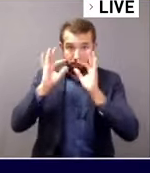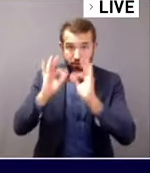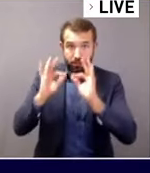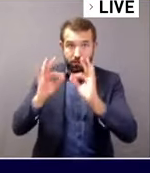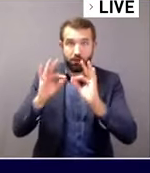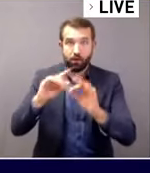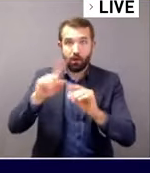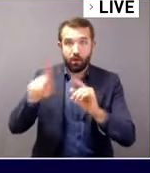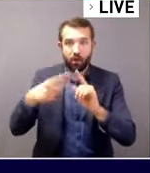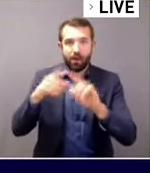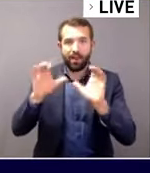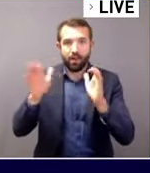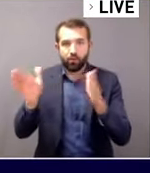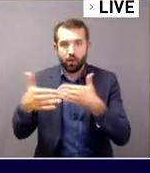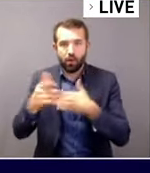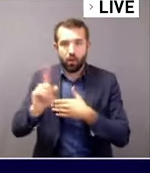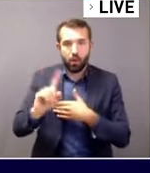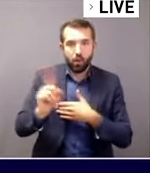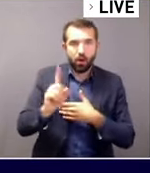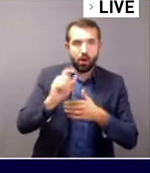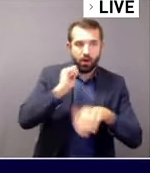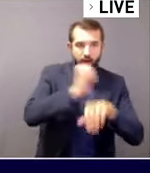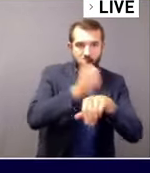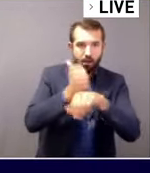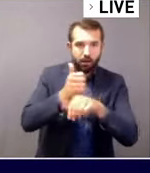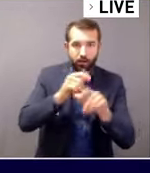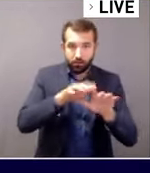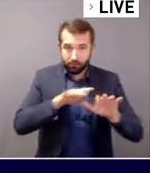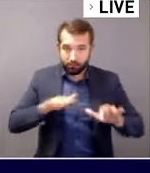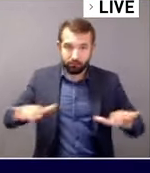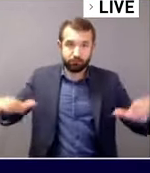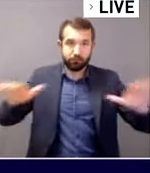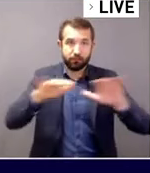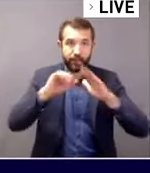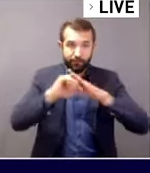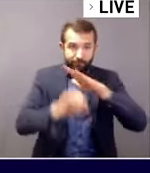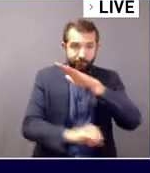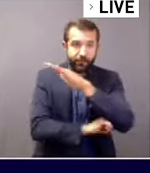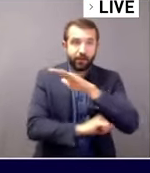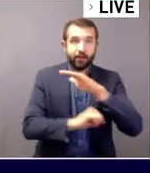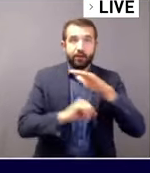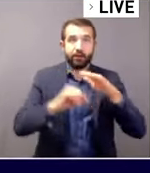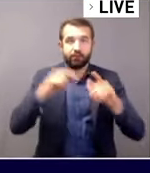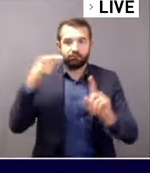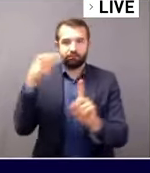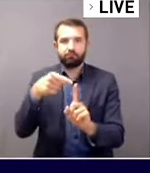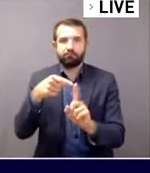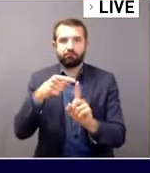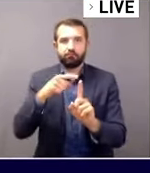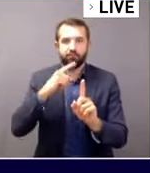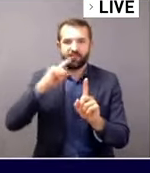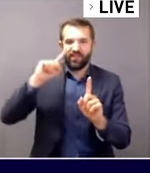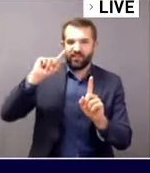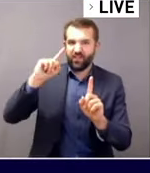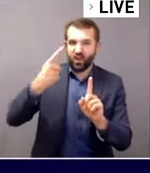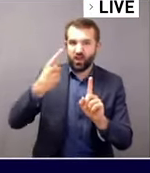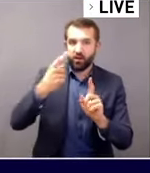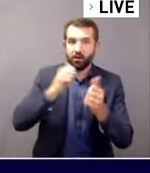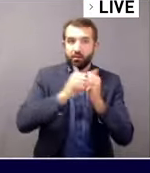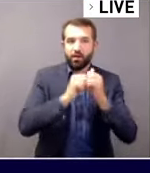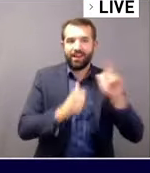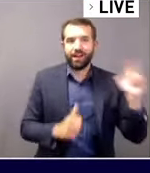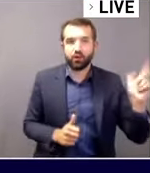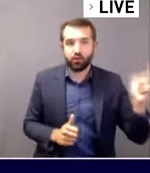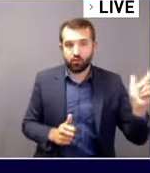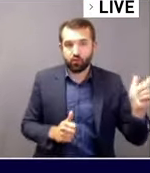we can all agree that making sure that the fundamentals are in place is really the right step right now. As the way I think